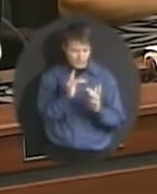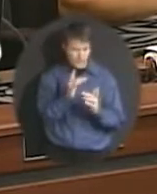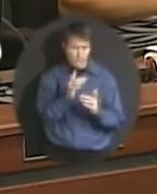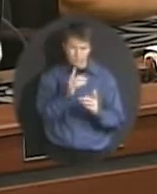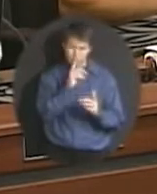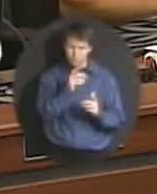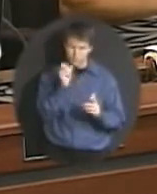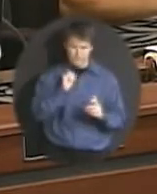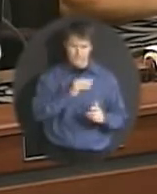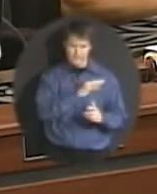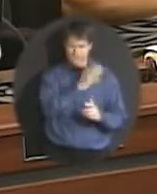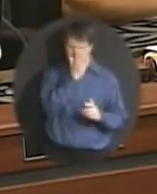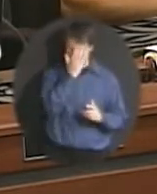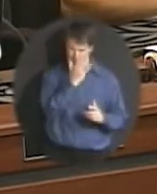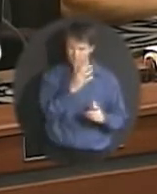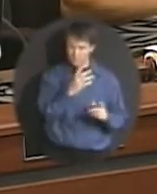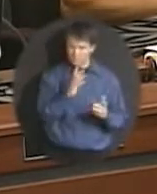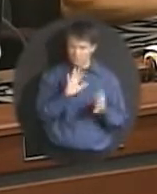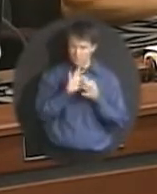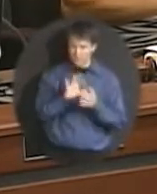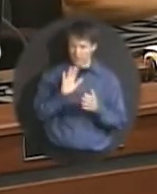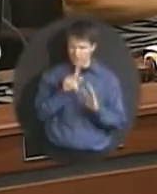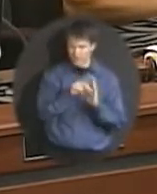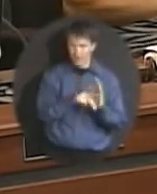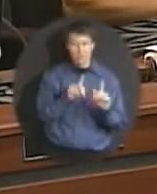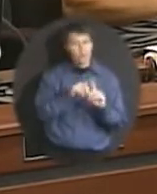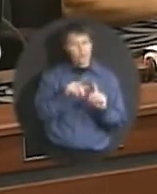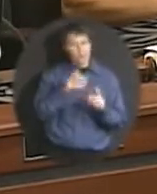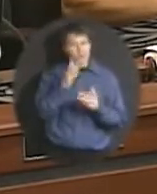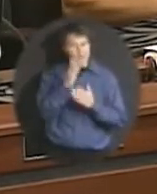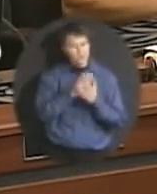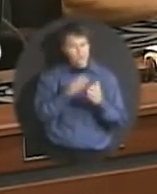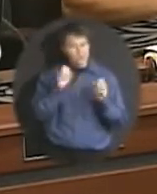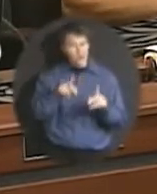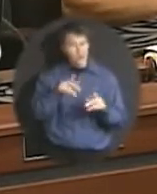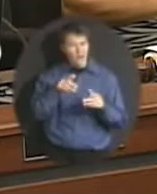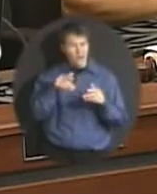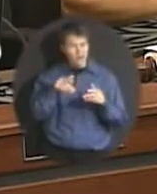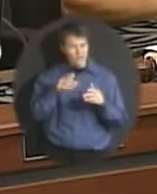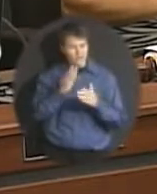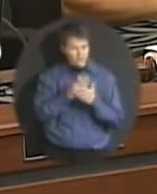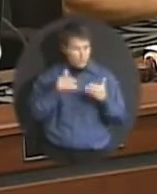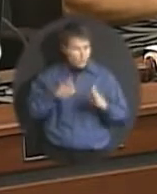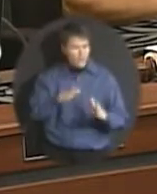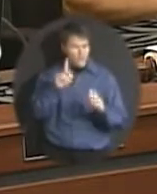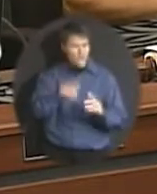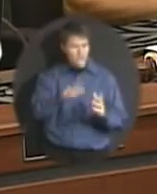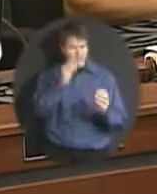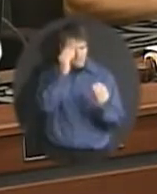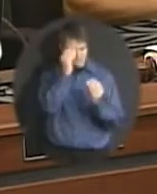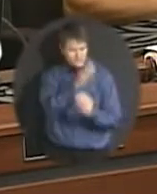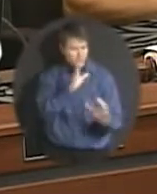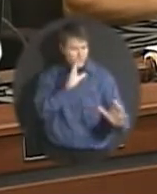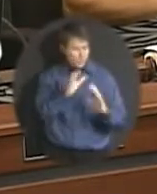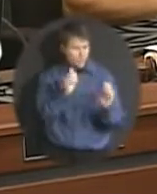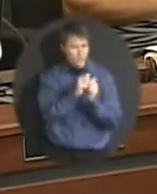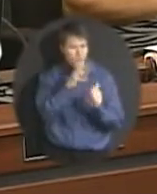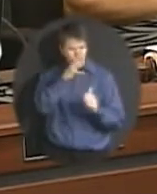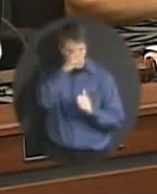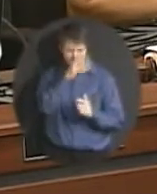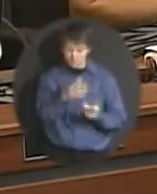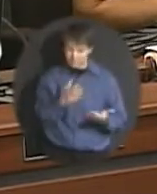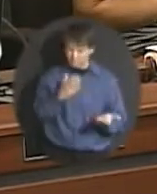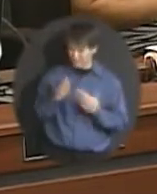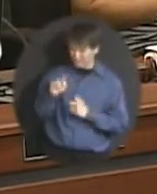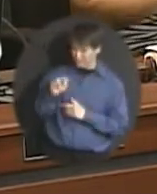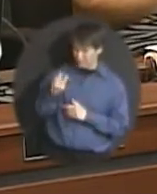according to our policy. And somehow we just need to communicate this to the public. Maybe the parents. newsletter? I'm sorry? Maybe the newsletter? Maybe